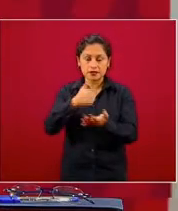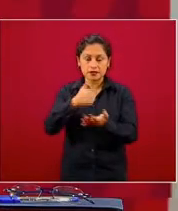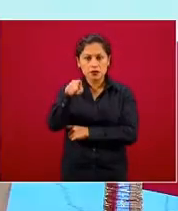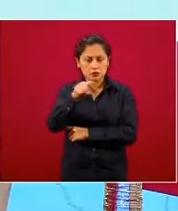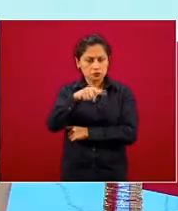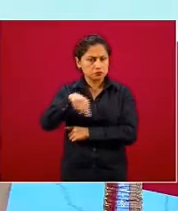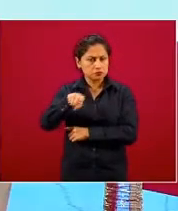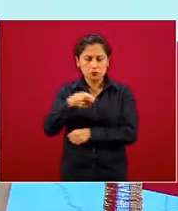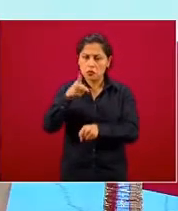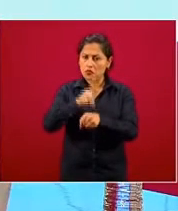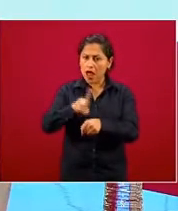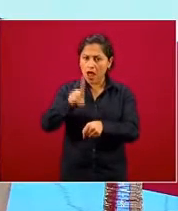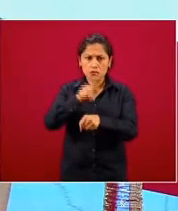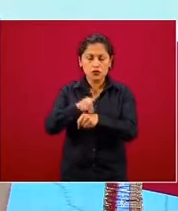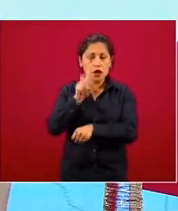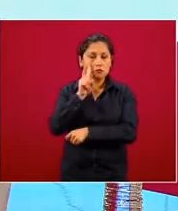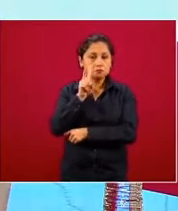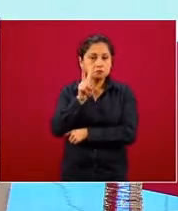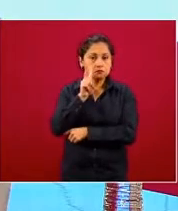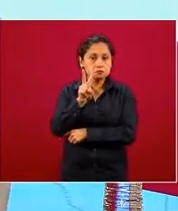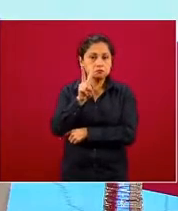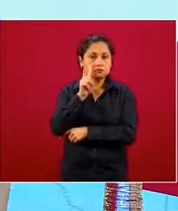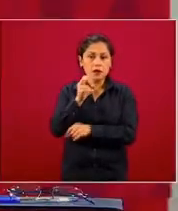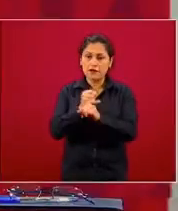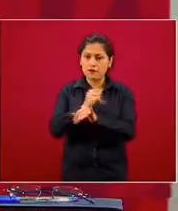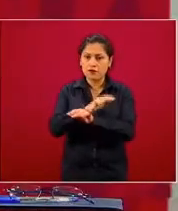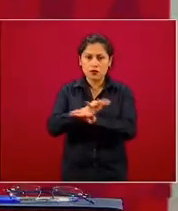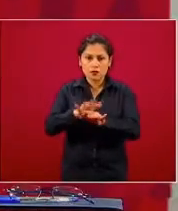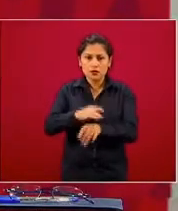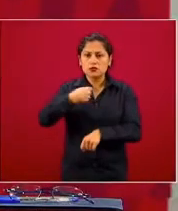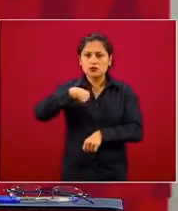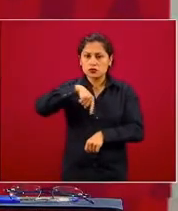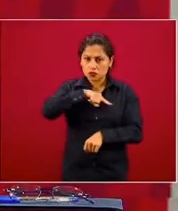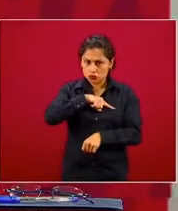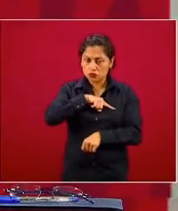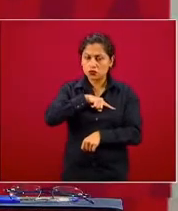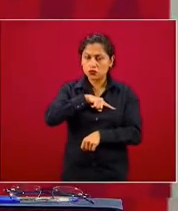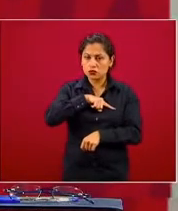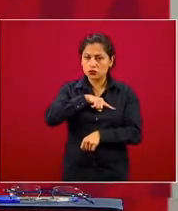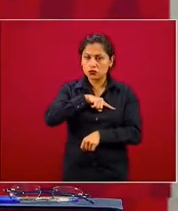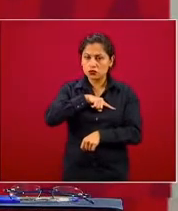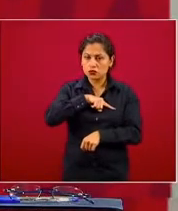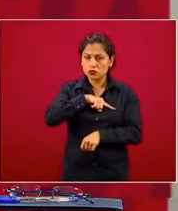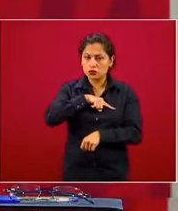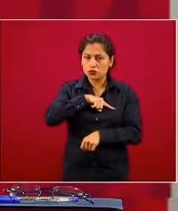the information that we also release in our daily press conferences. Thank you.